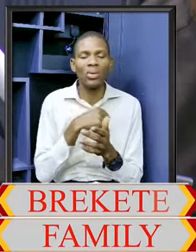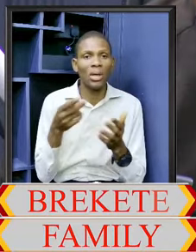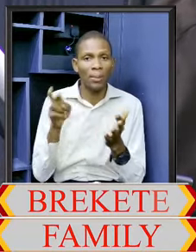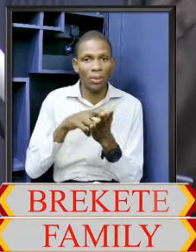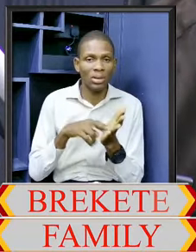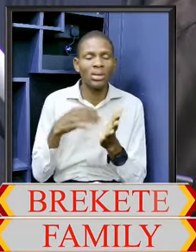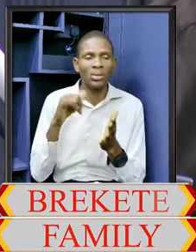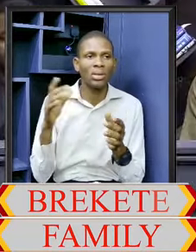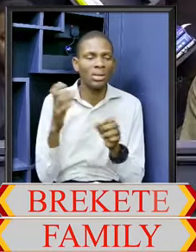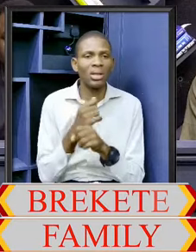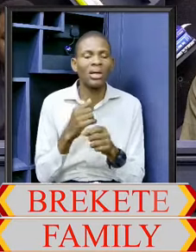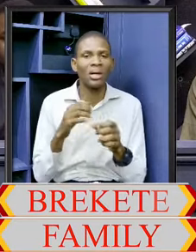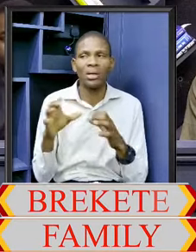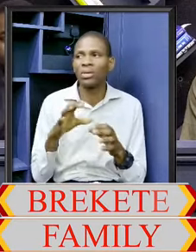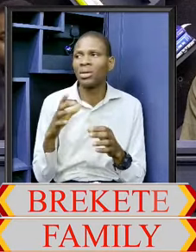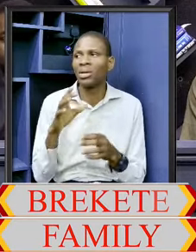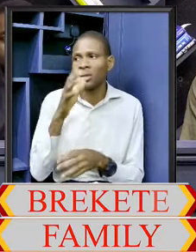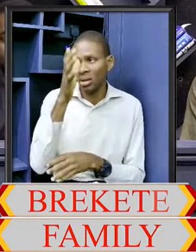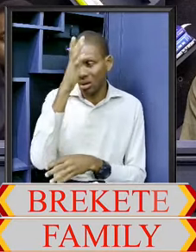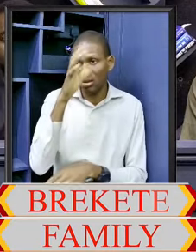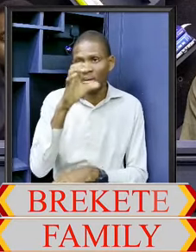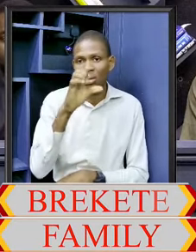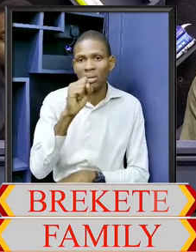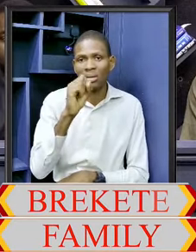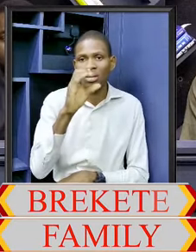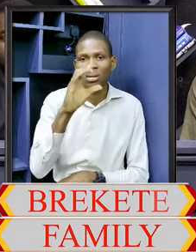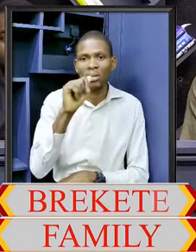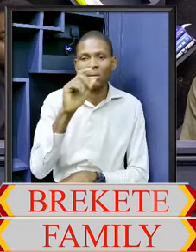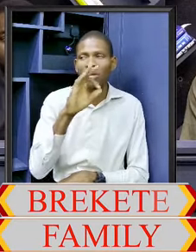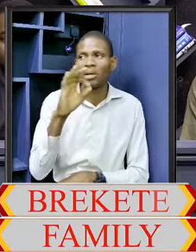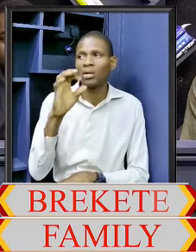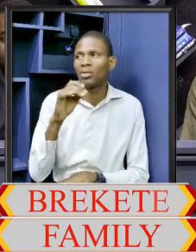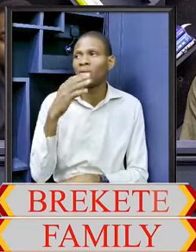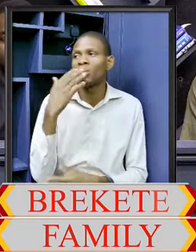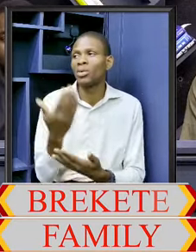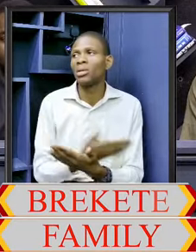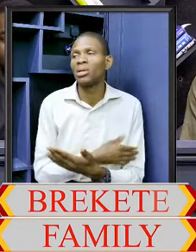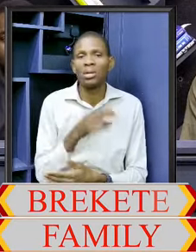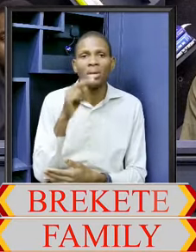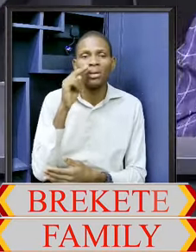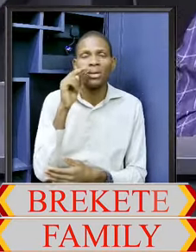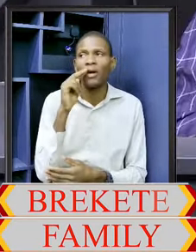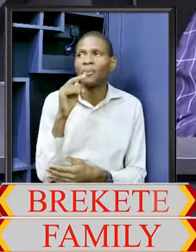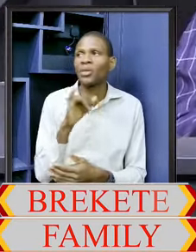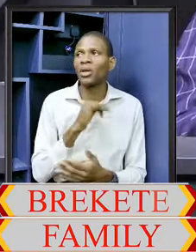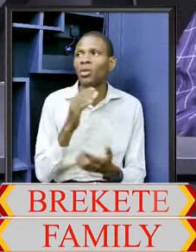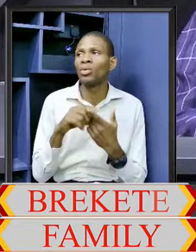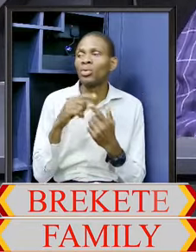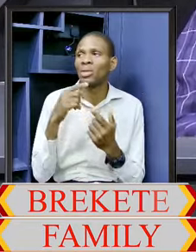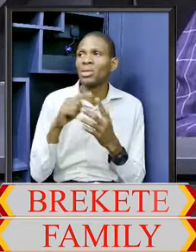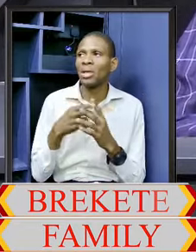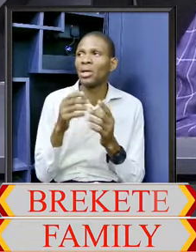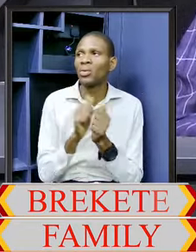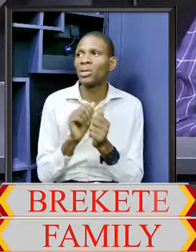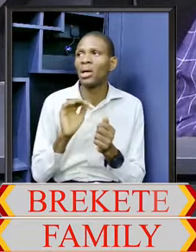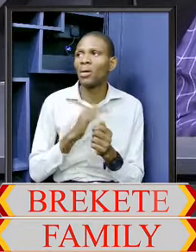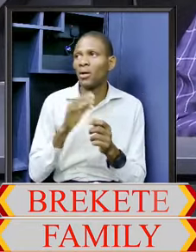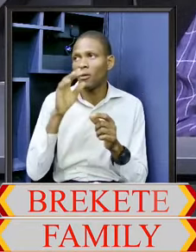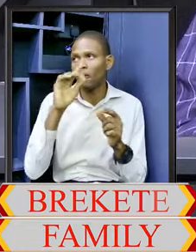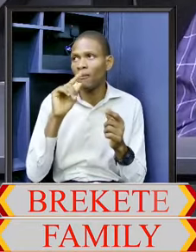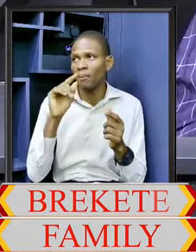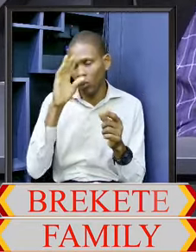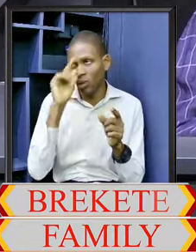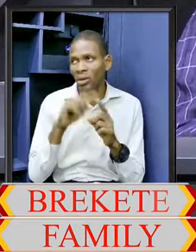of the times. That is careful. Good morning, Nigeria. Mm. I want to start with this, our brother.